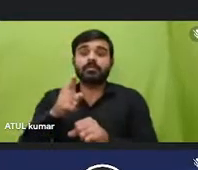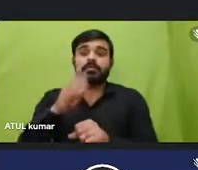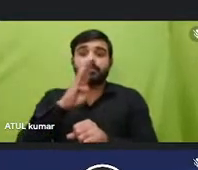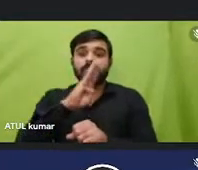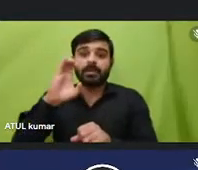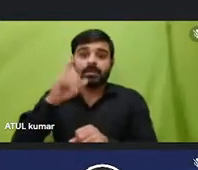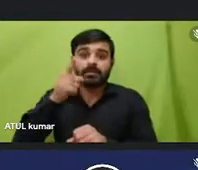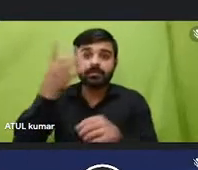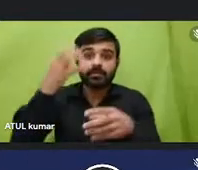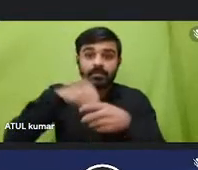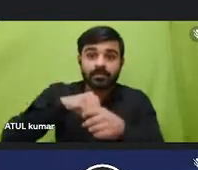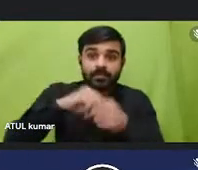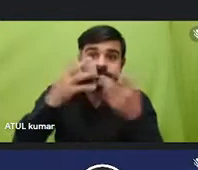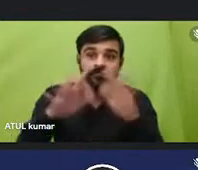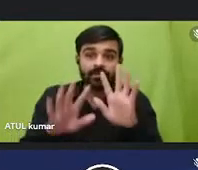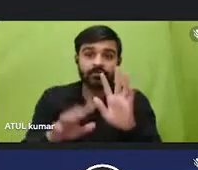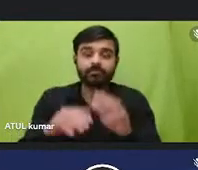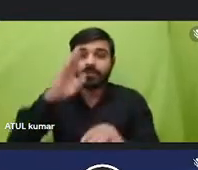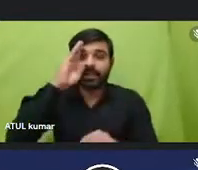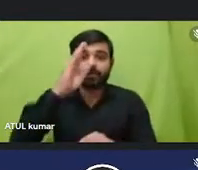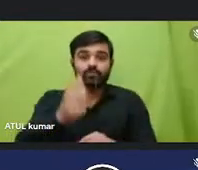here. Hello.